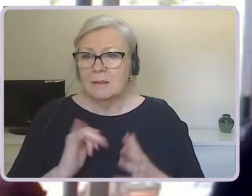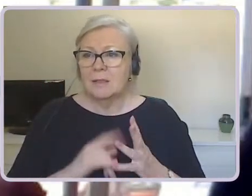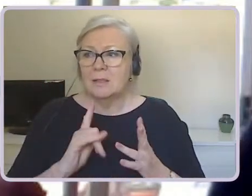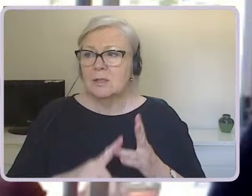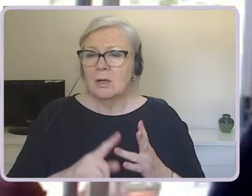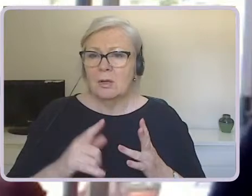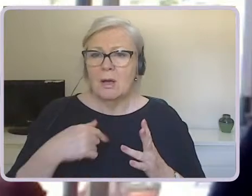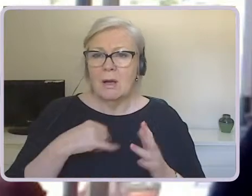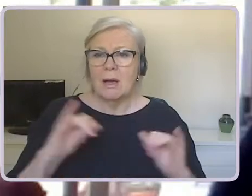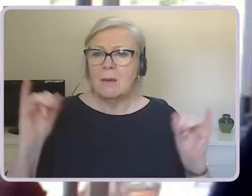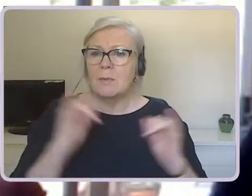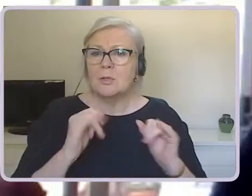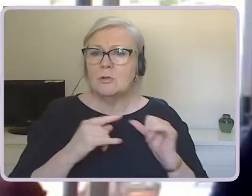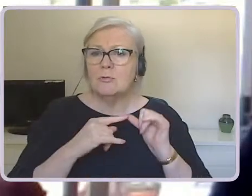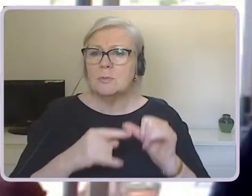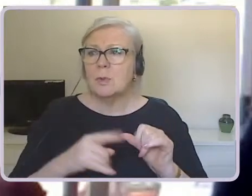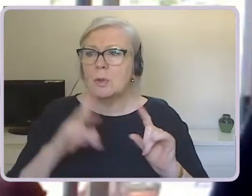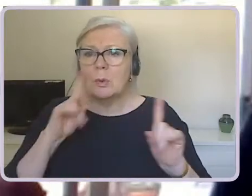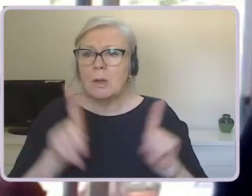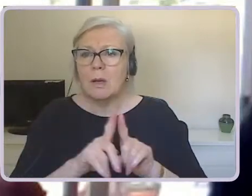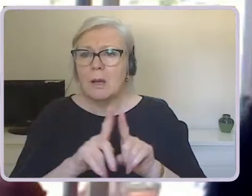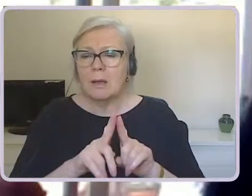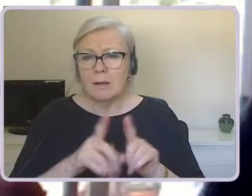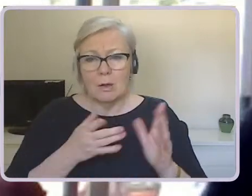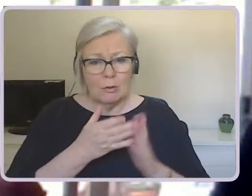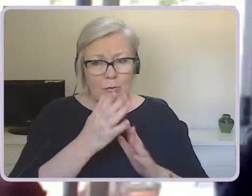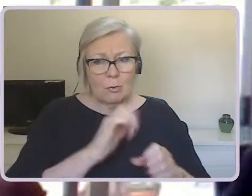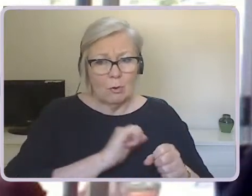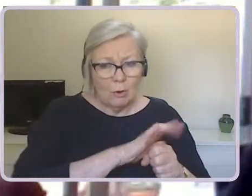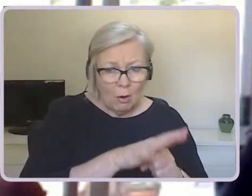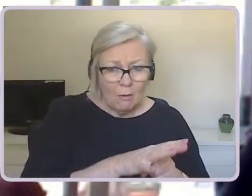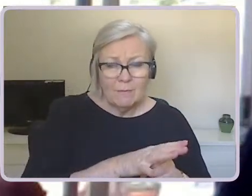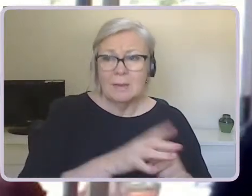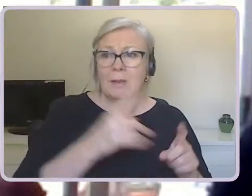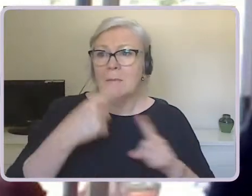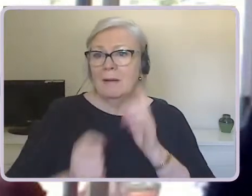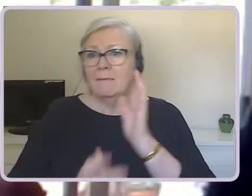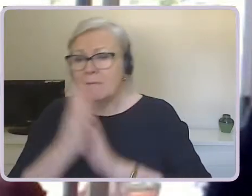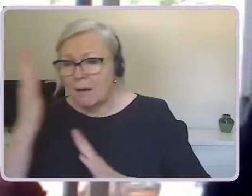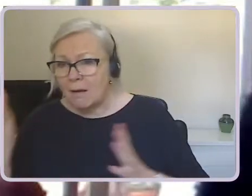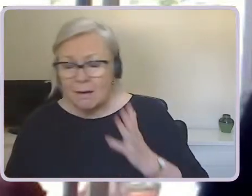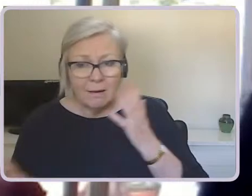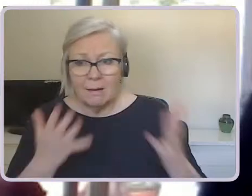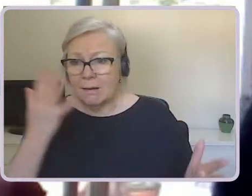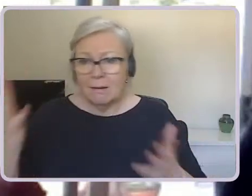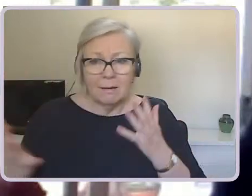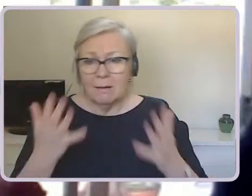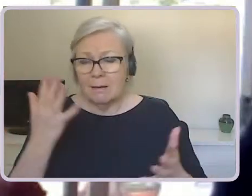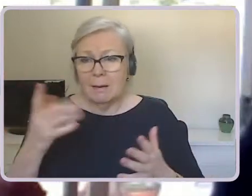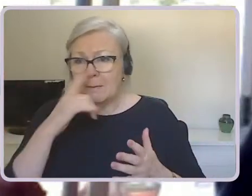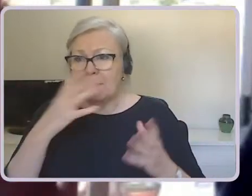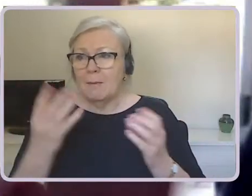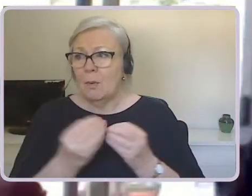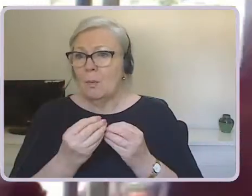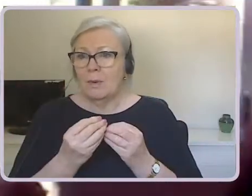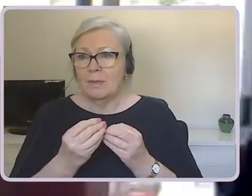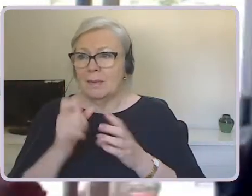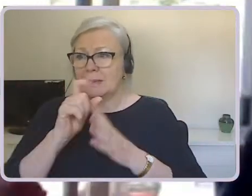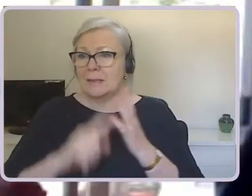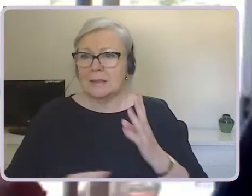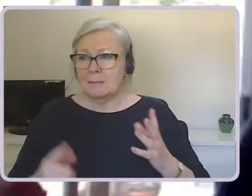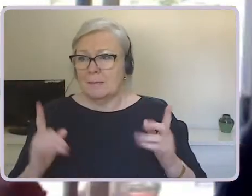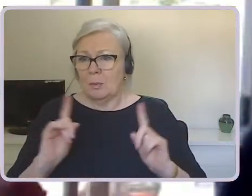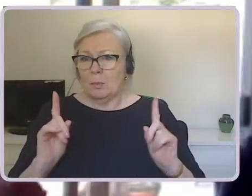a COVID-19 space, and where does people with disability intersect with that? So there's a